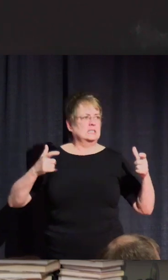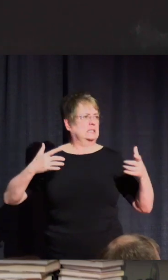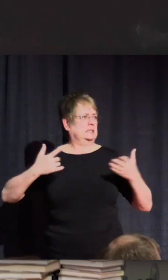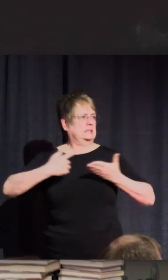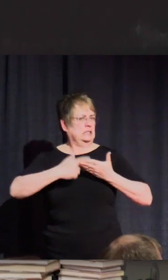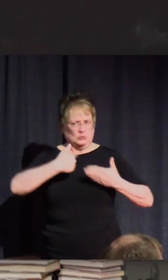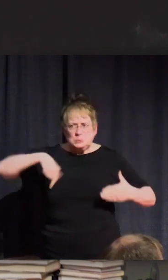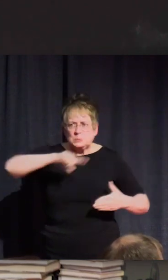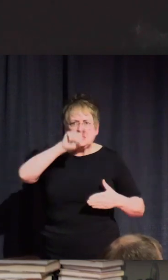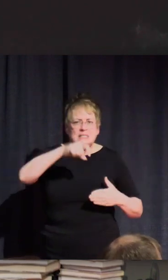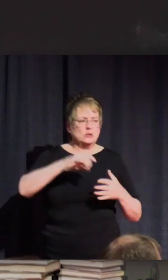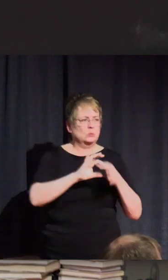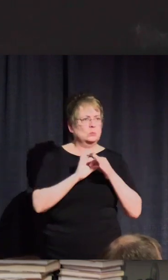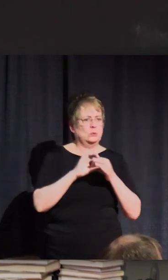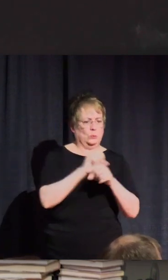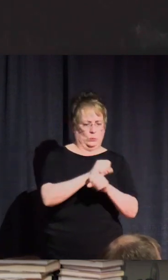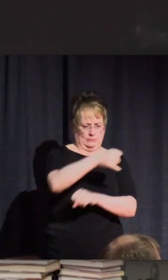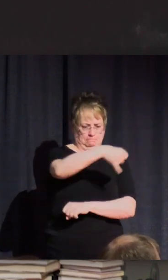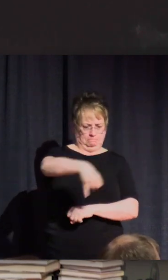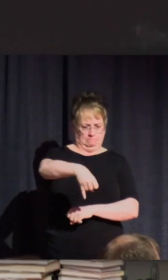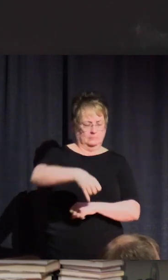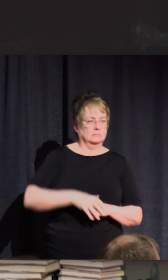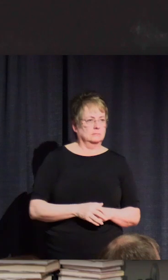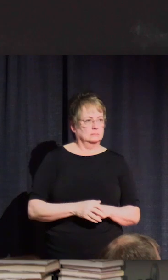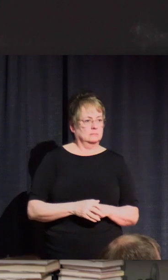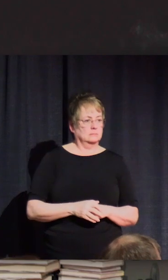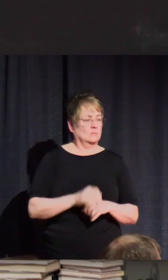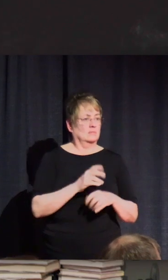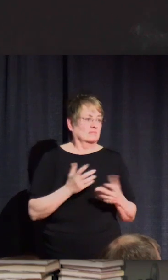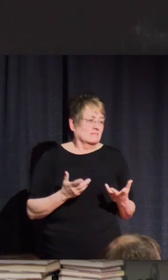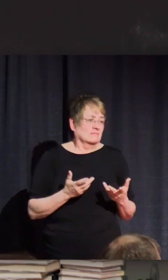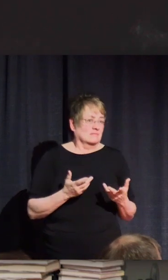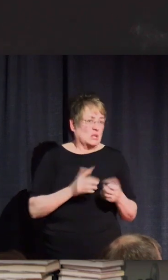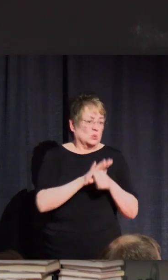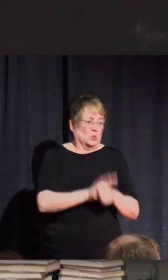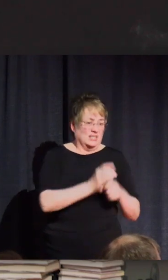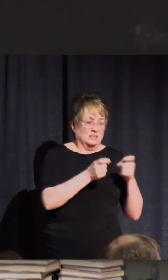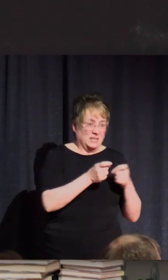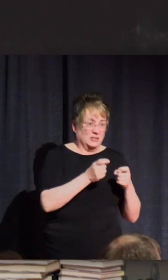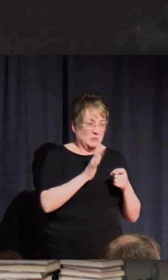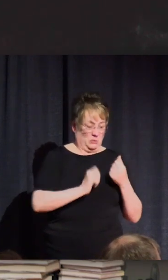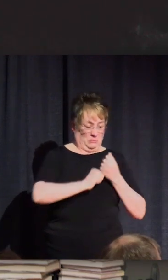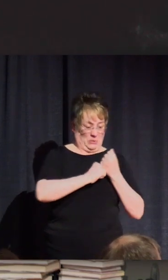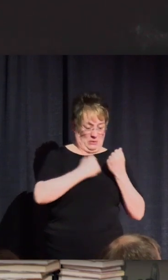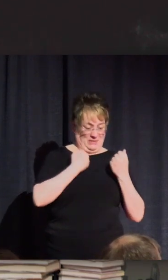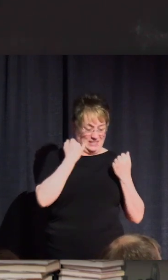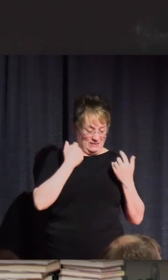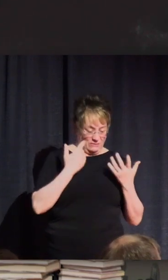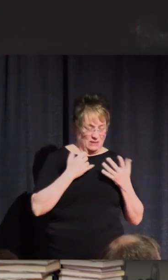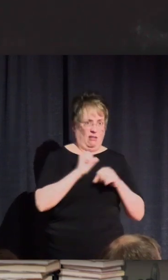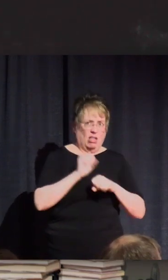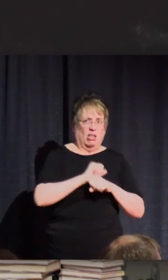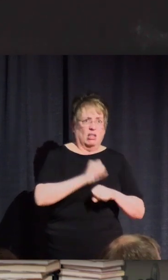to be having around work boundaries. Because at the end of the day, stress management is not going to support me if I'm doing too much